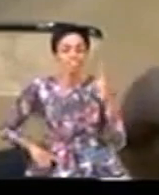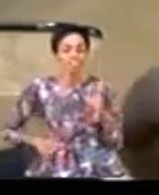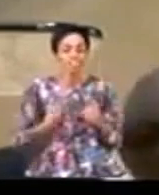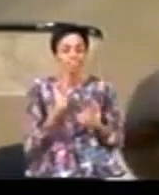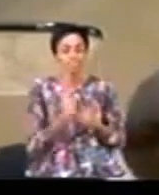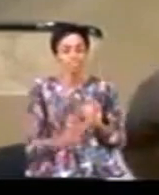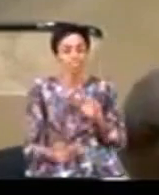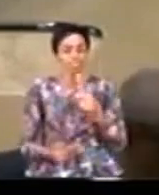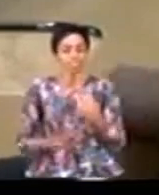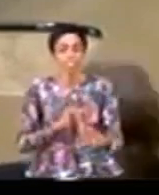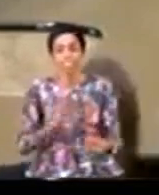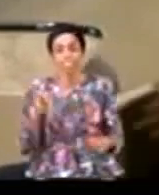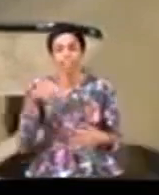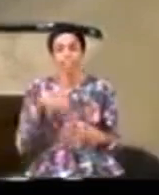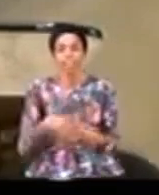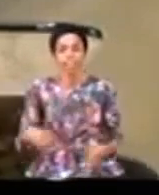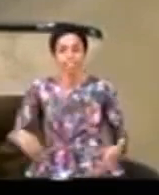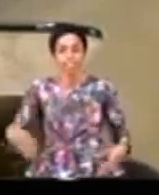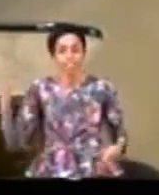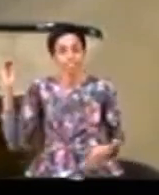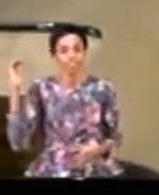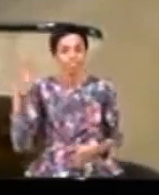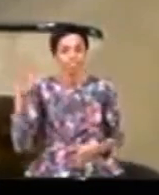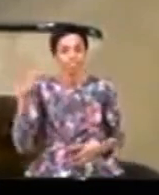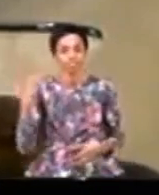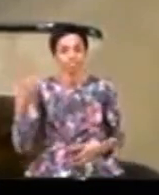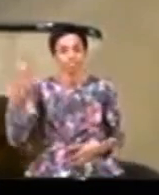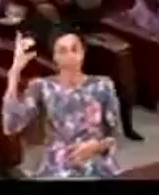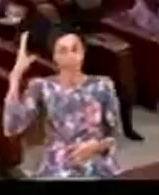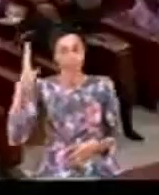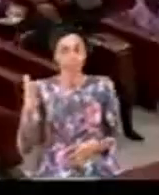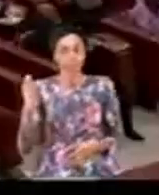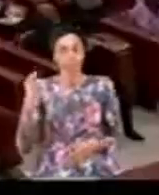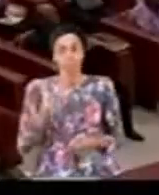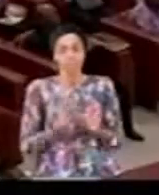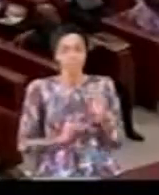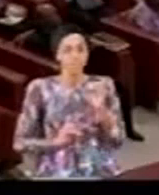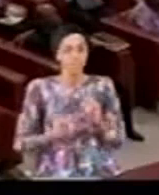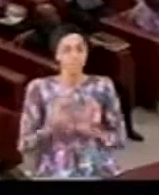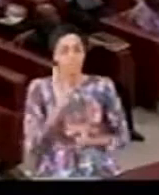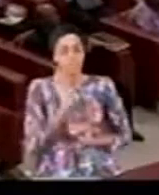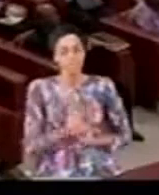Lord. Walk in the light, oh God, oh